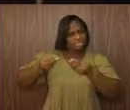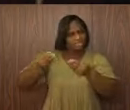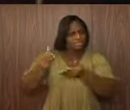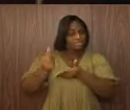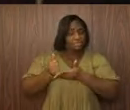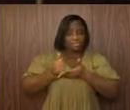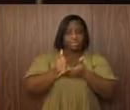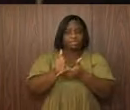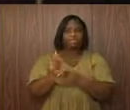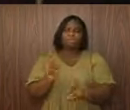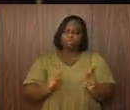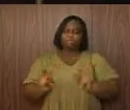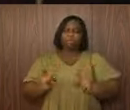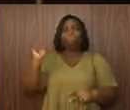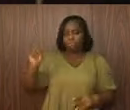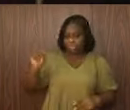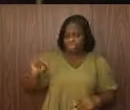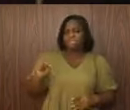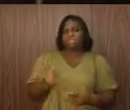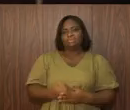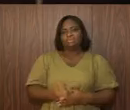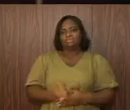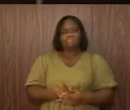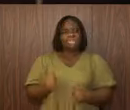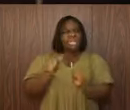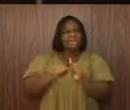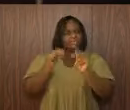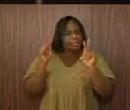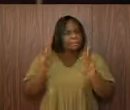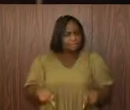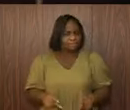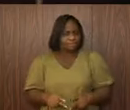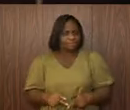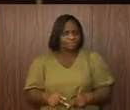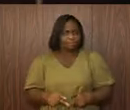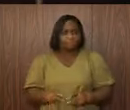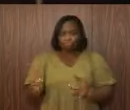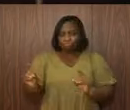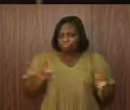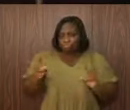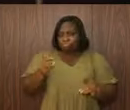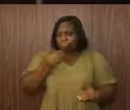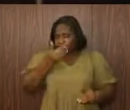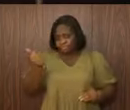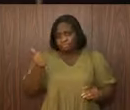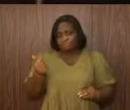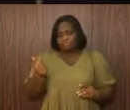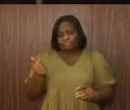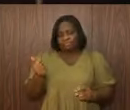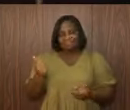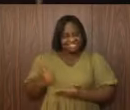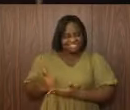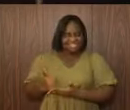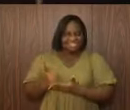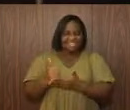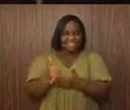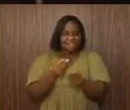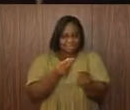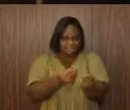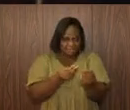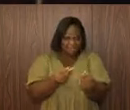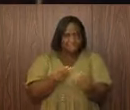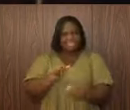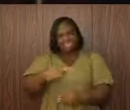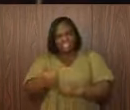are in need. Let each one of us do our bit to help feed those who are hungry